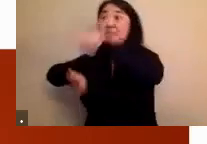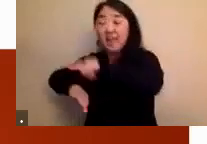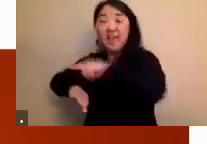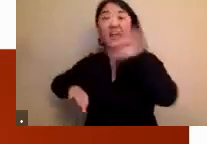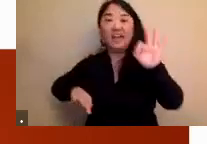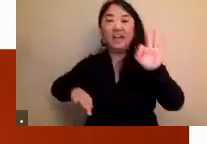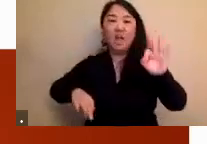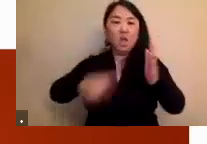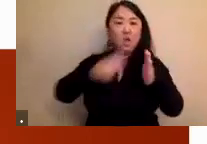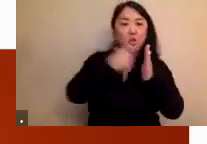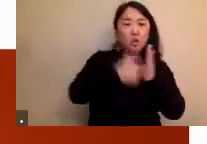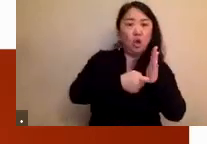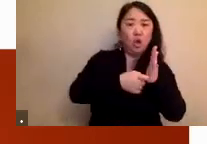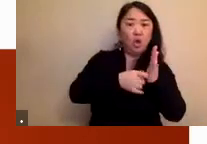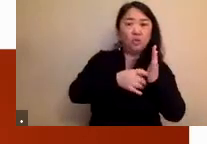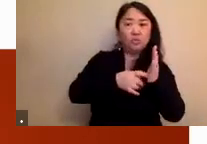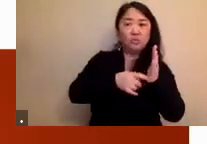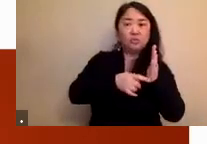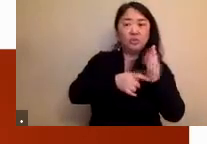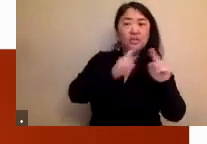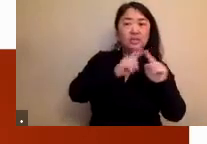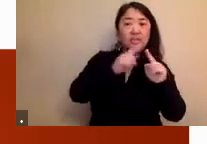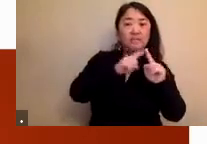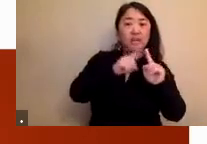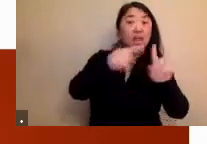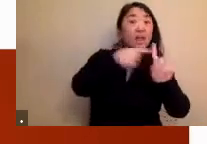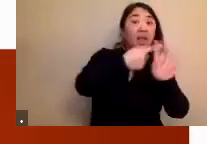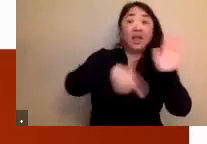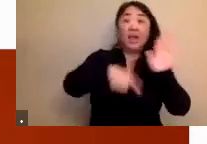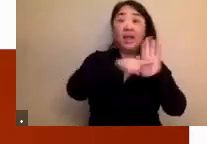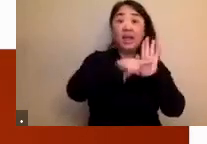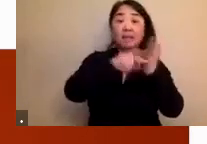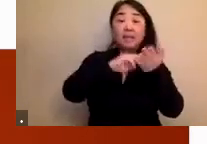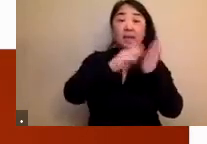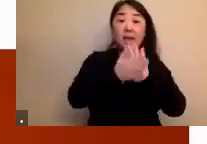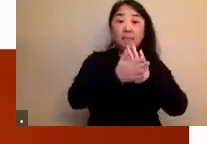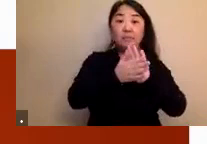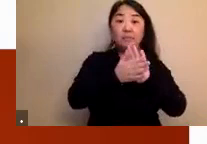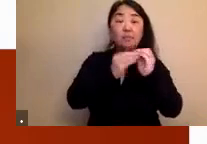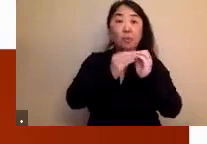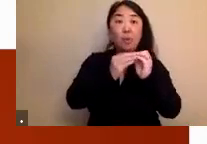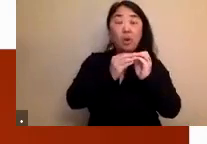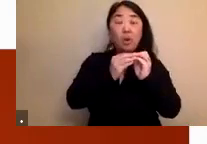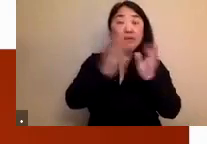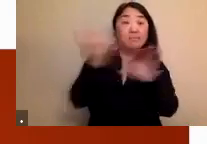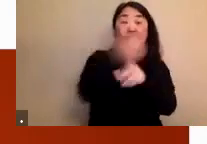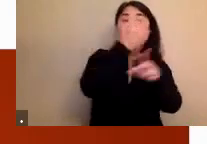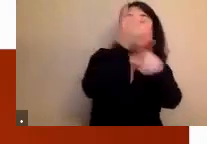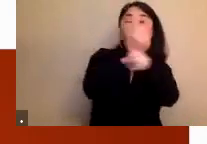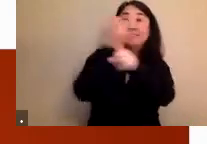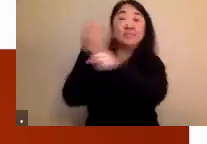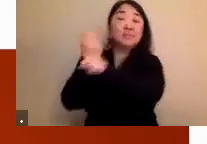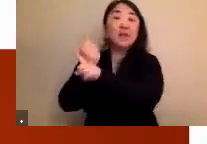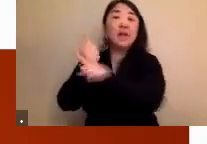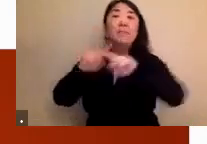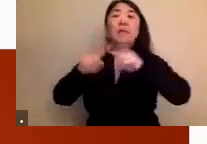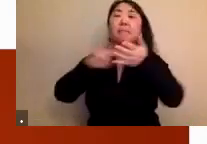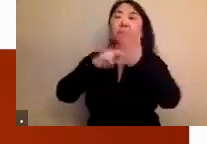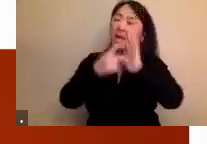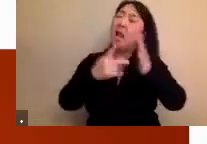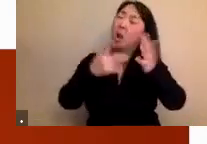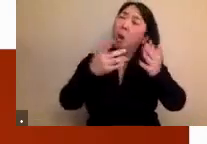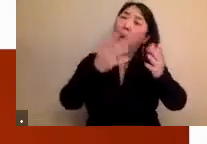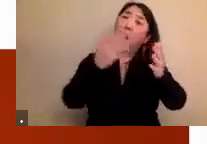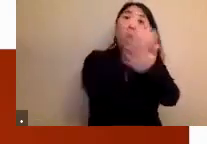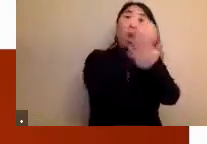are not necessarily maximized, but programs and services are available for